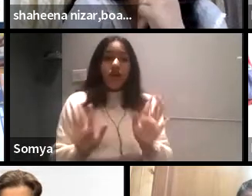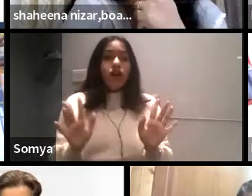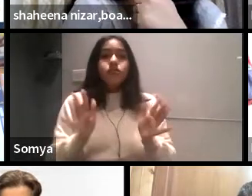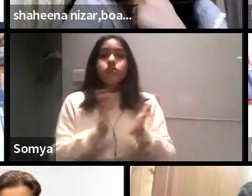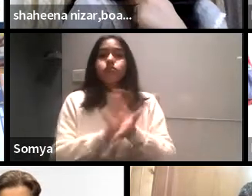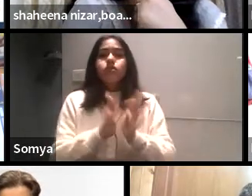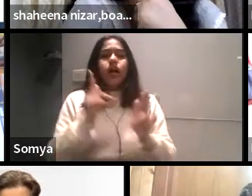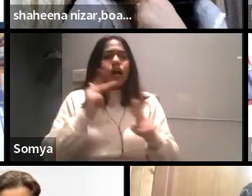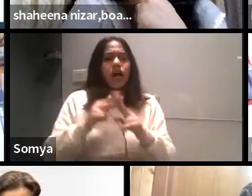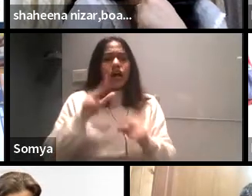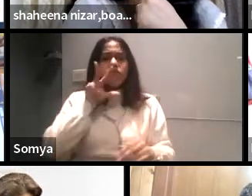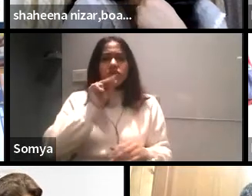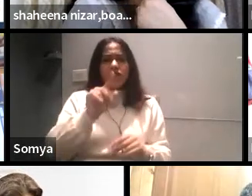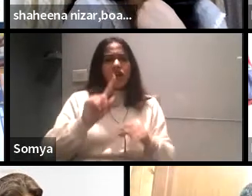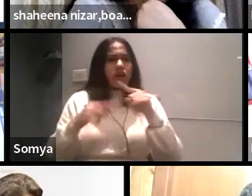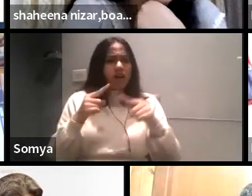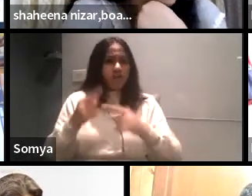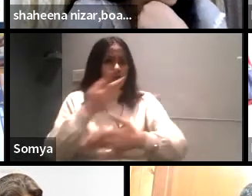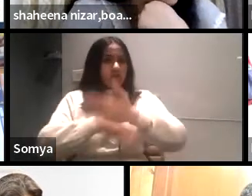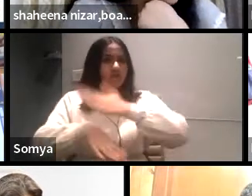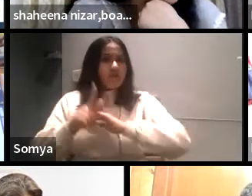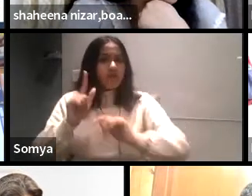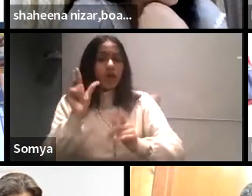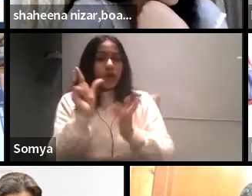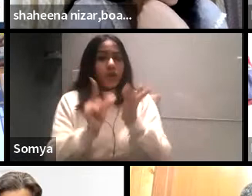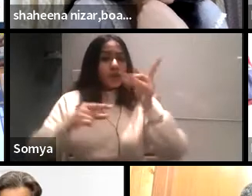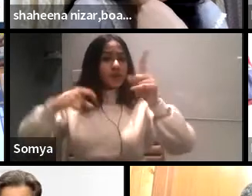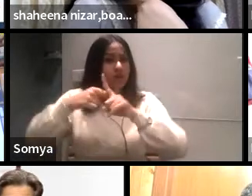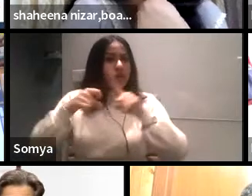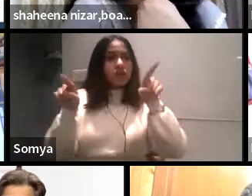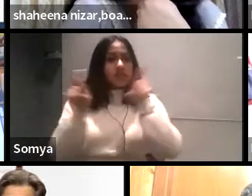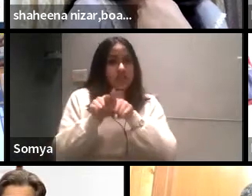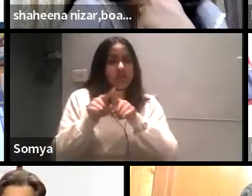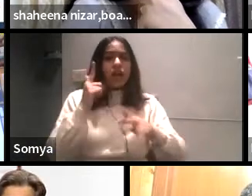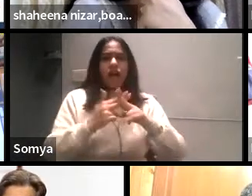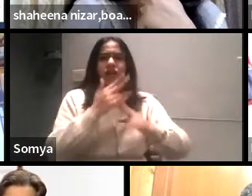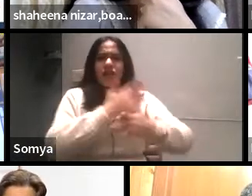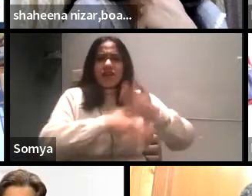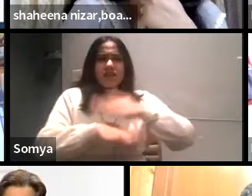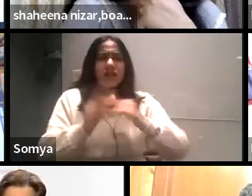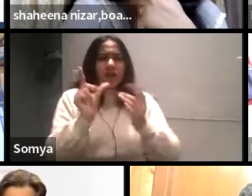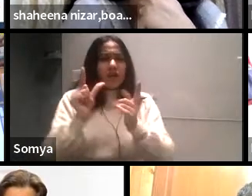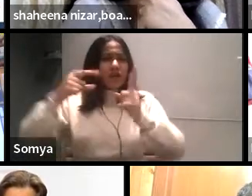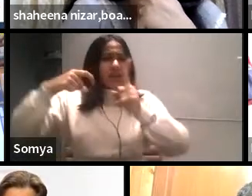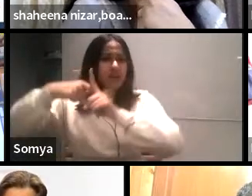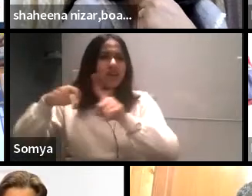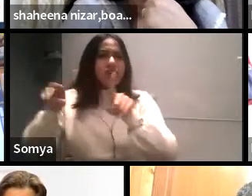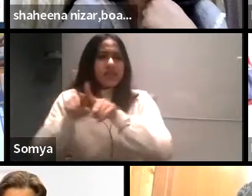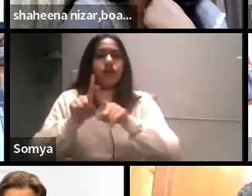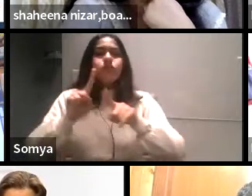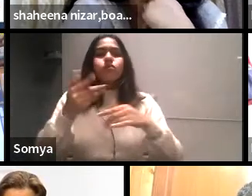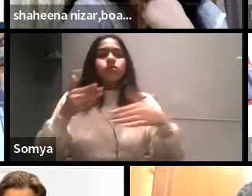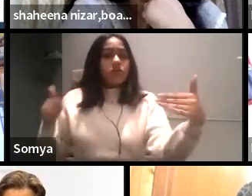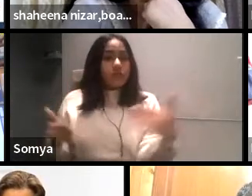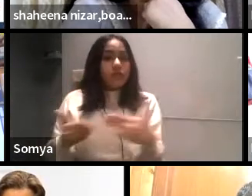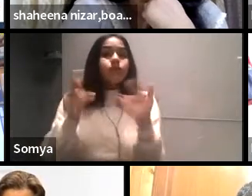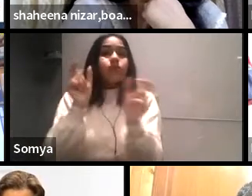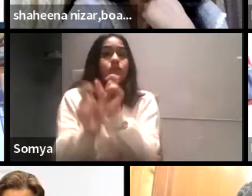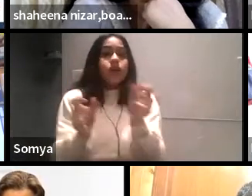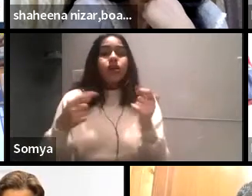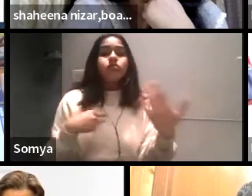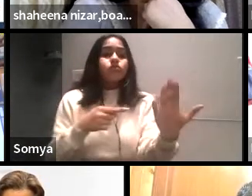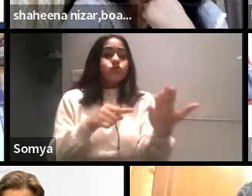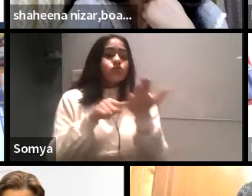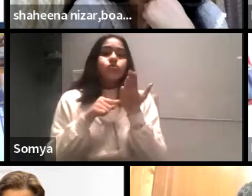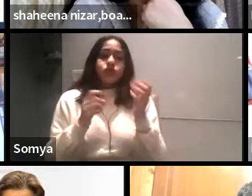And people with disabilities, and in the UK we use the term disabled people, so that's why it was in the introduction, but people with disabilities represent